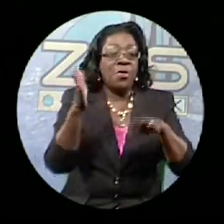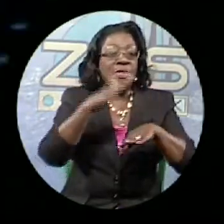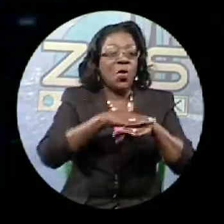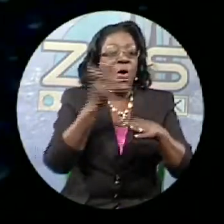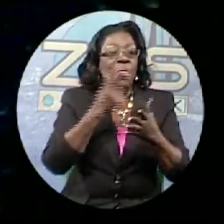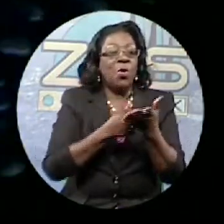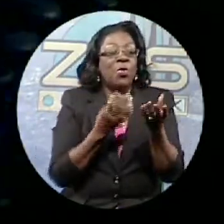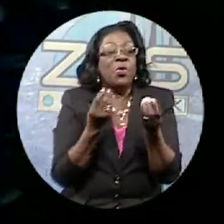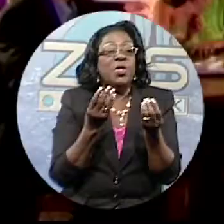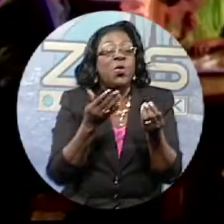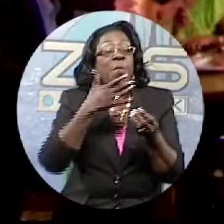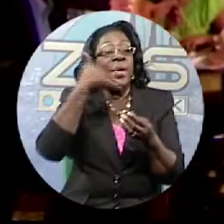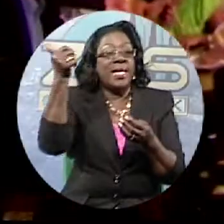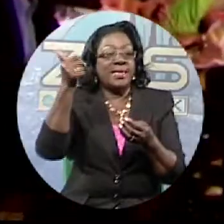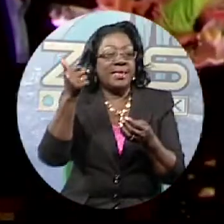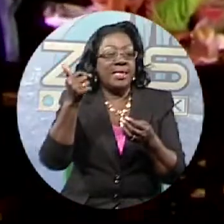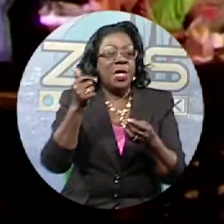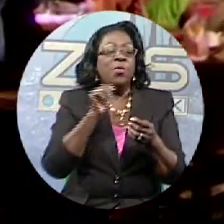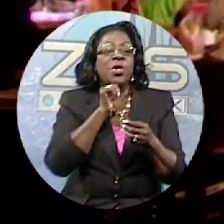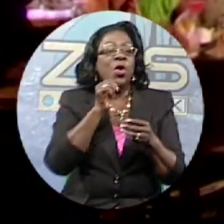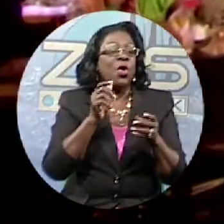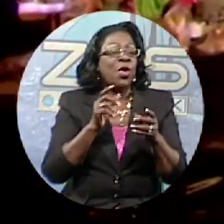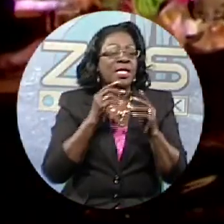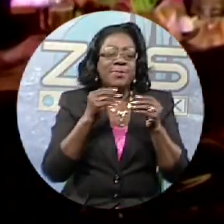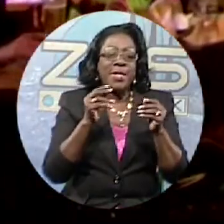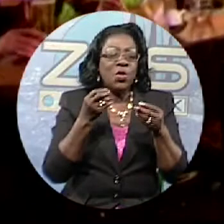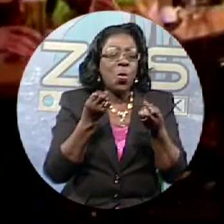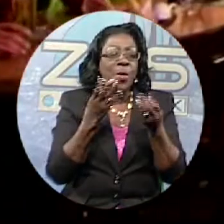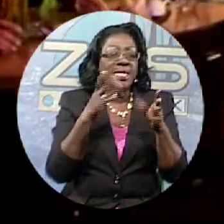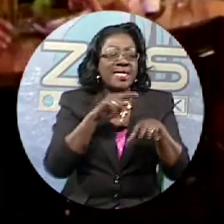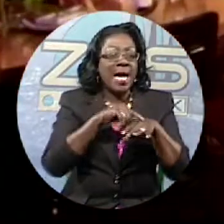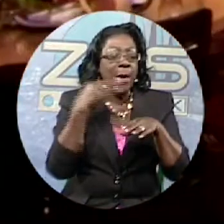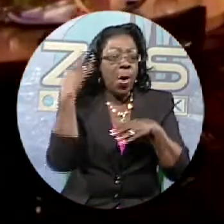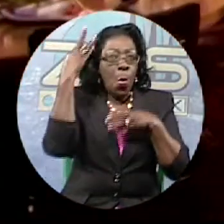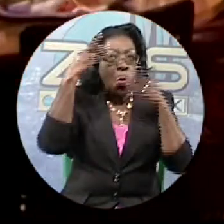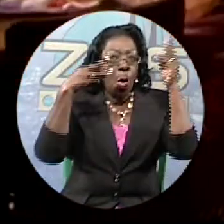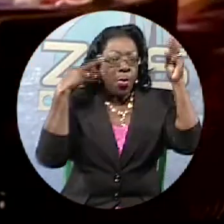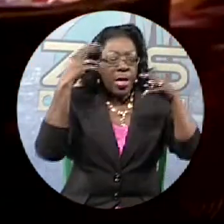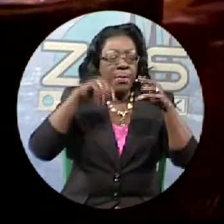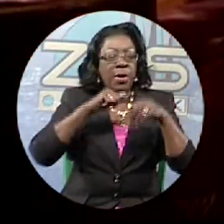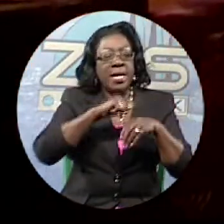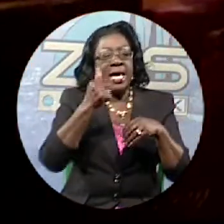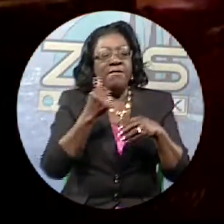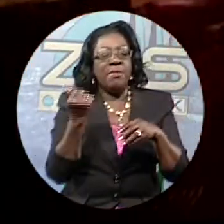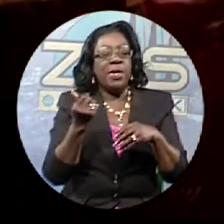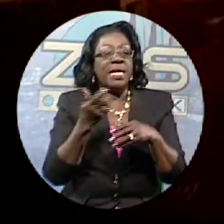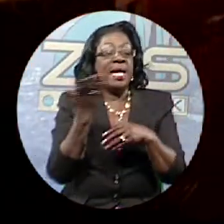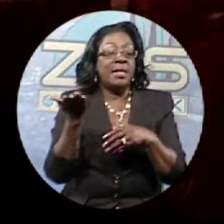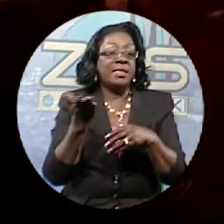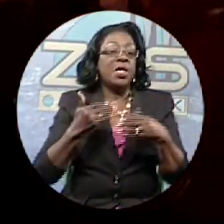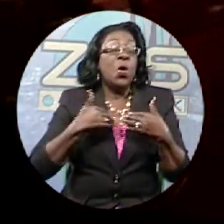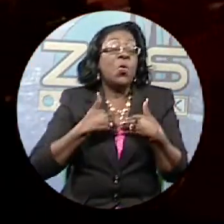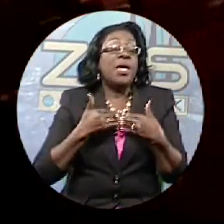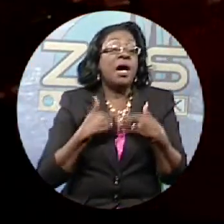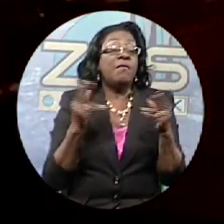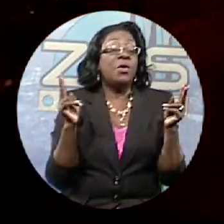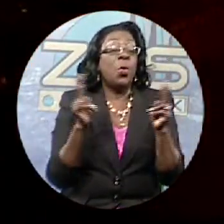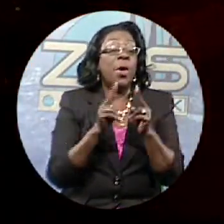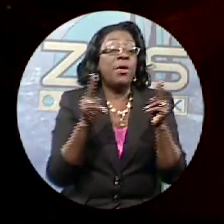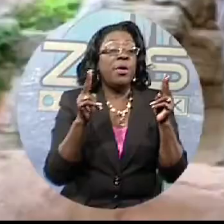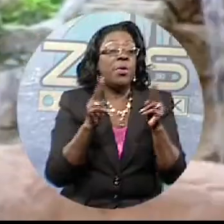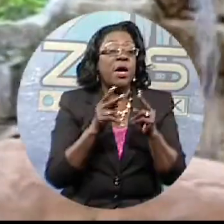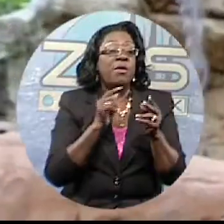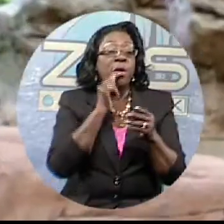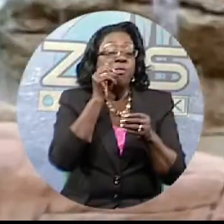what we do best. We're not going to spend too much time worrying about everybody else. We have a very, very